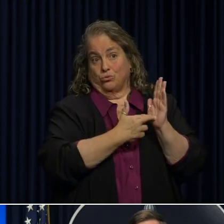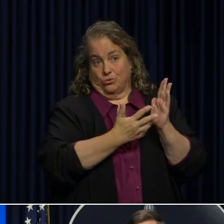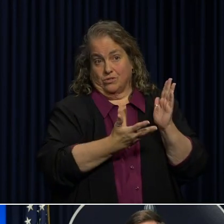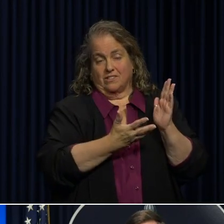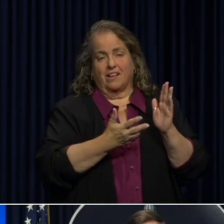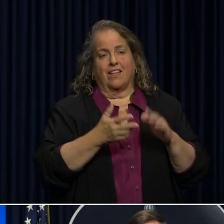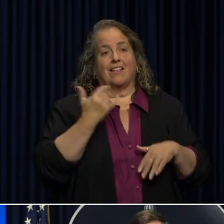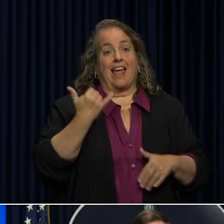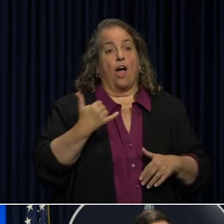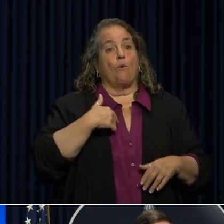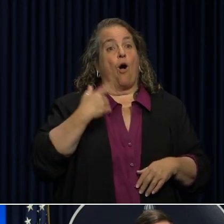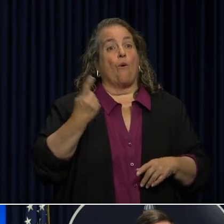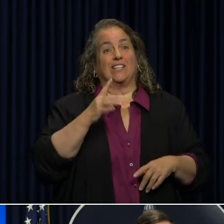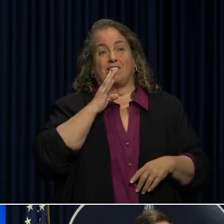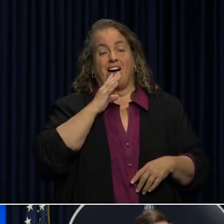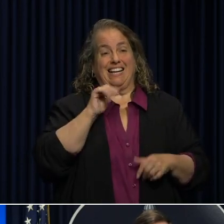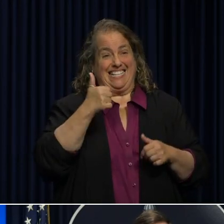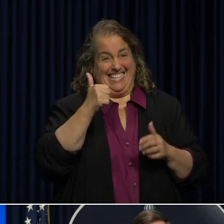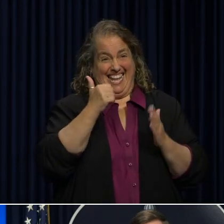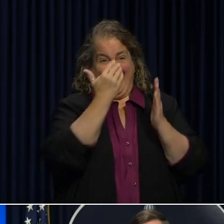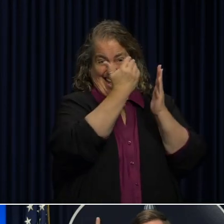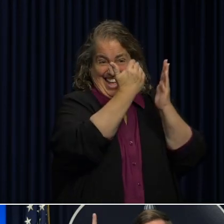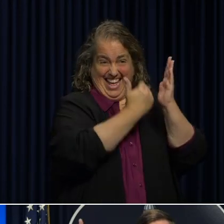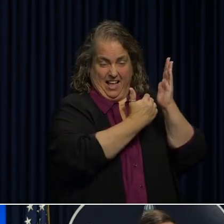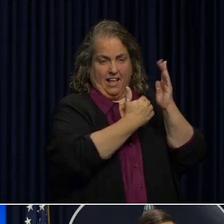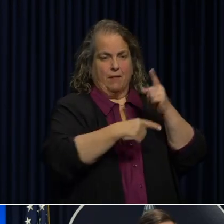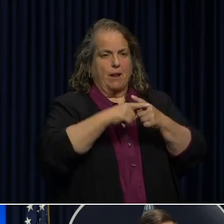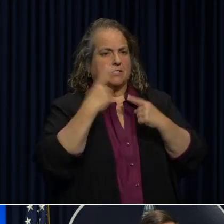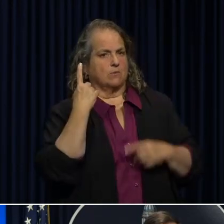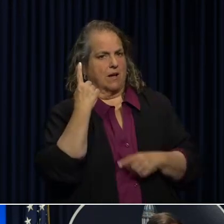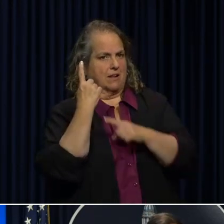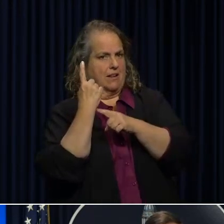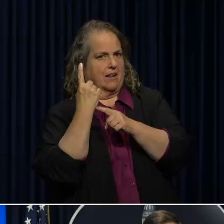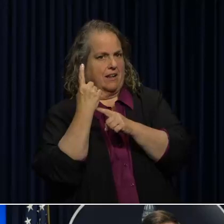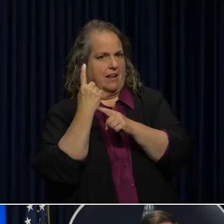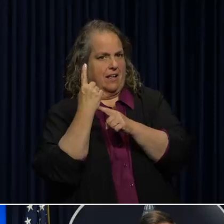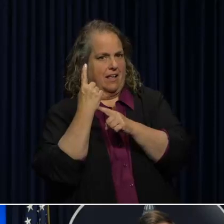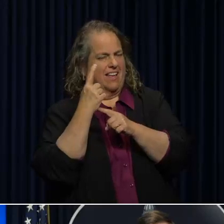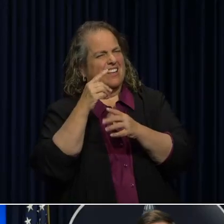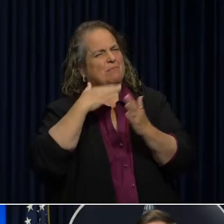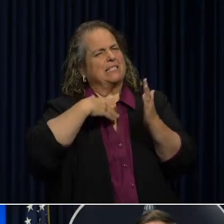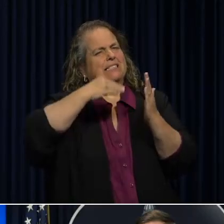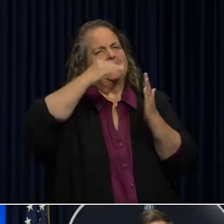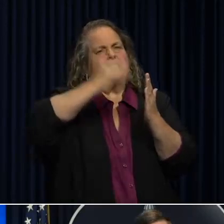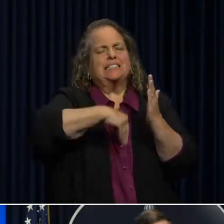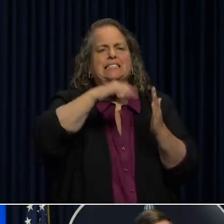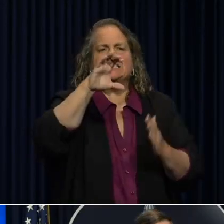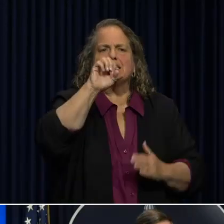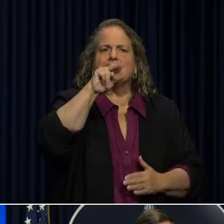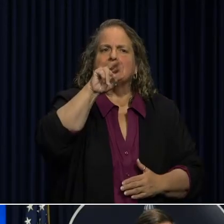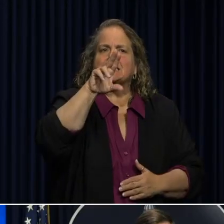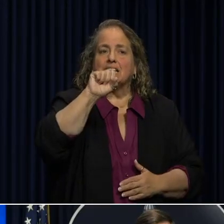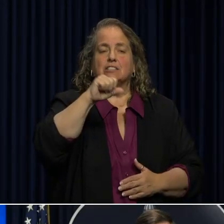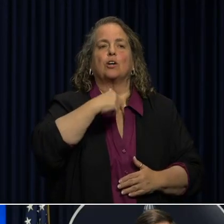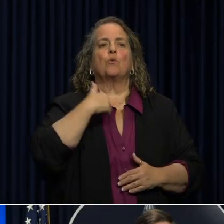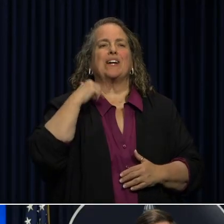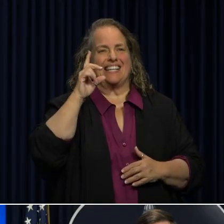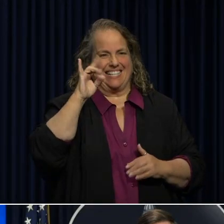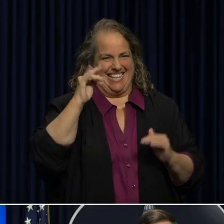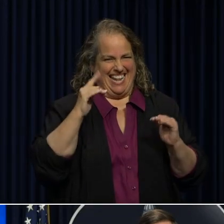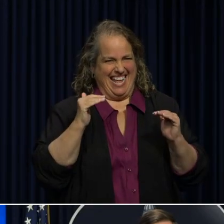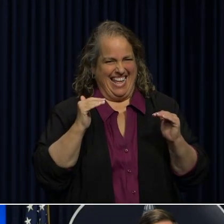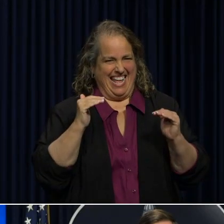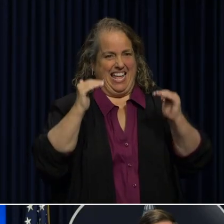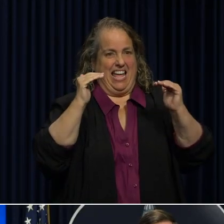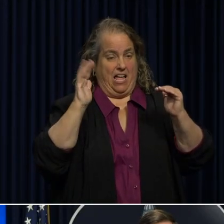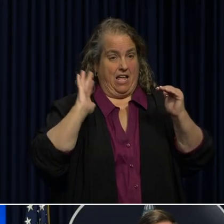plus one. Fill out your census. We went up one in the rankings. We are now, I think, 16th